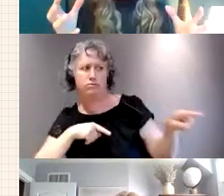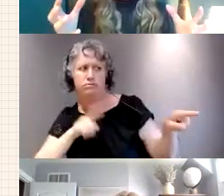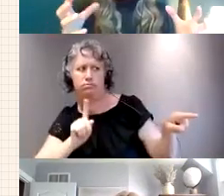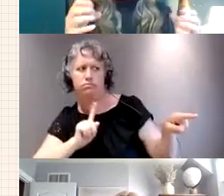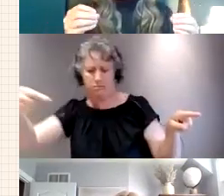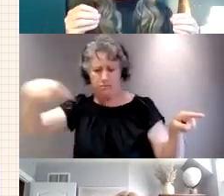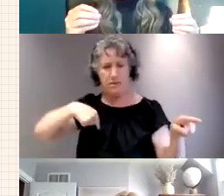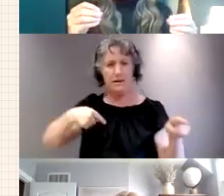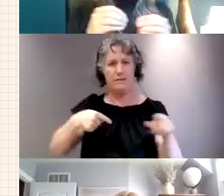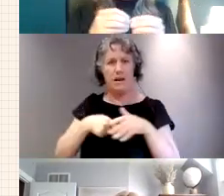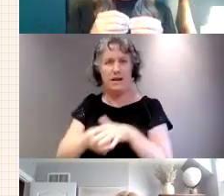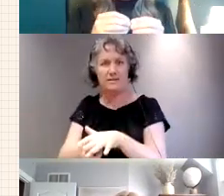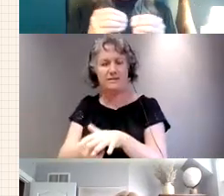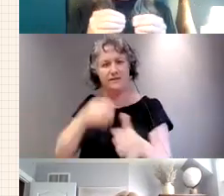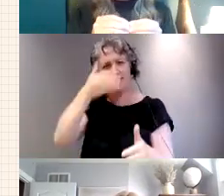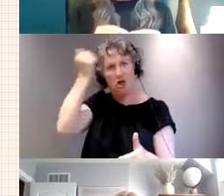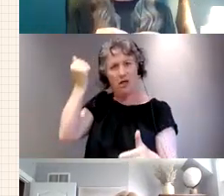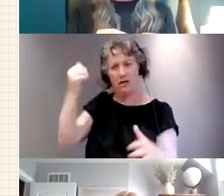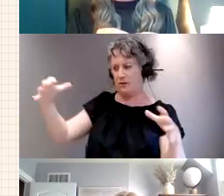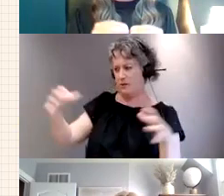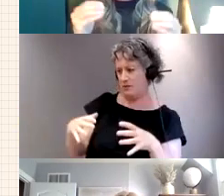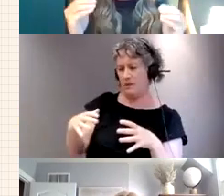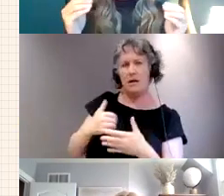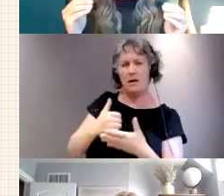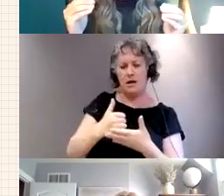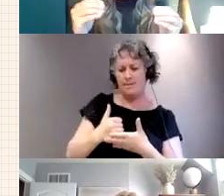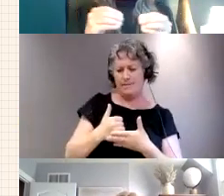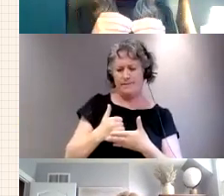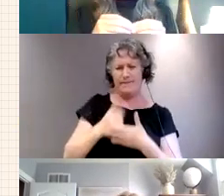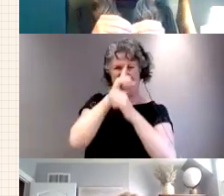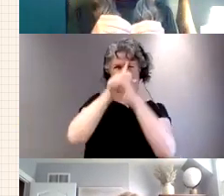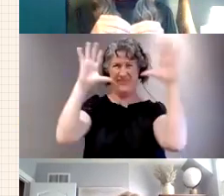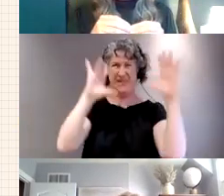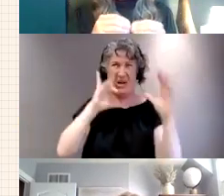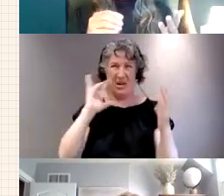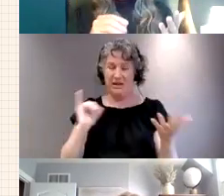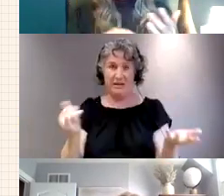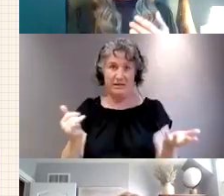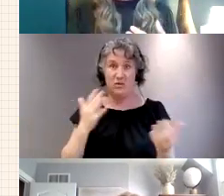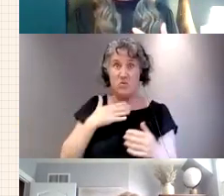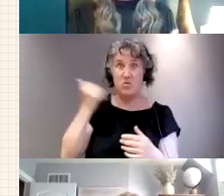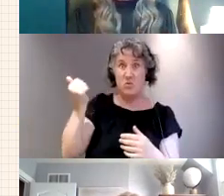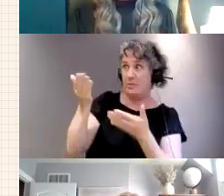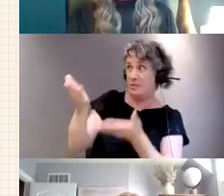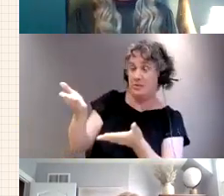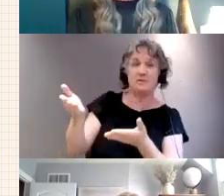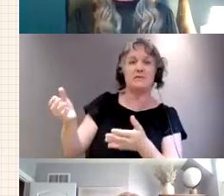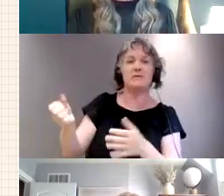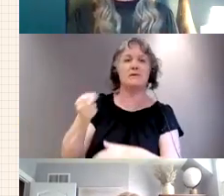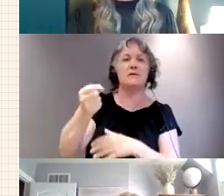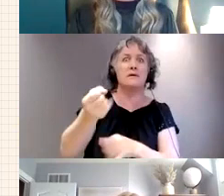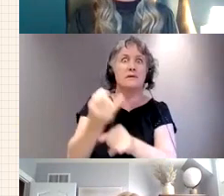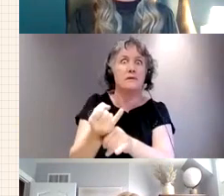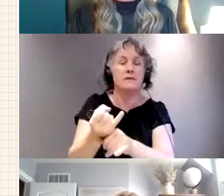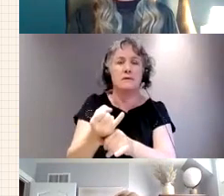of blending, and you forget that if you're blending, what does help look like, right? You've got the older adult that may be moving into a care facility, maybe